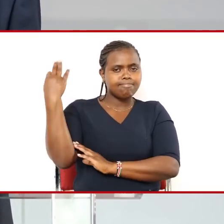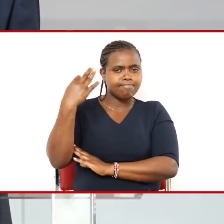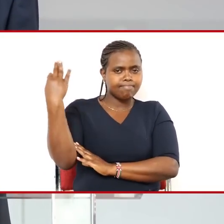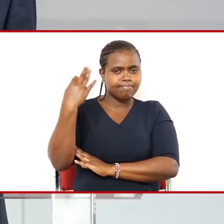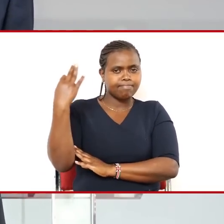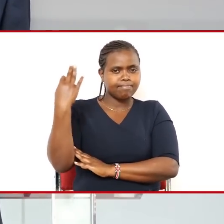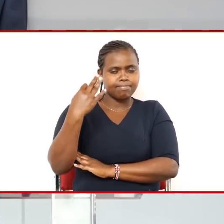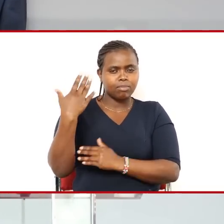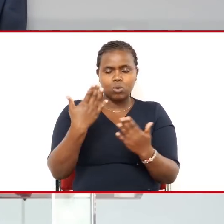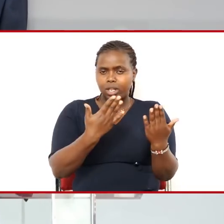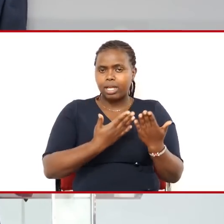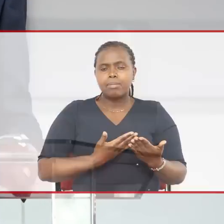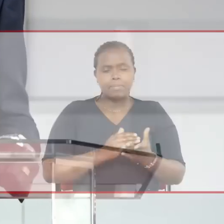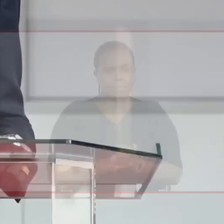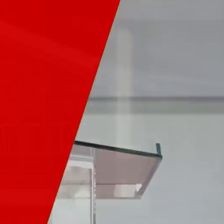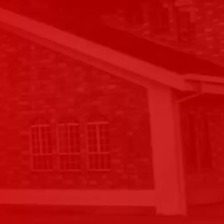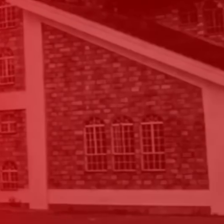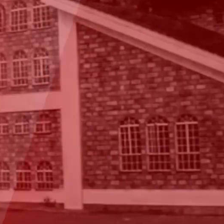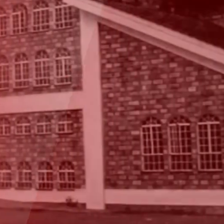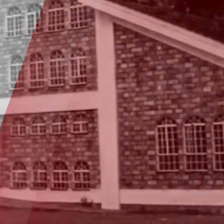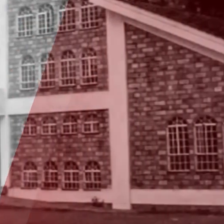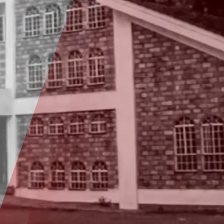God's holy word. Karibu sana, Reverend.